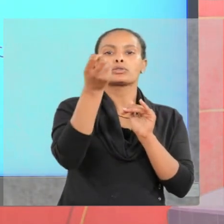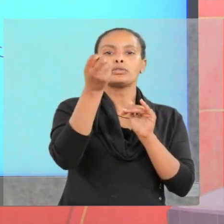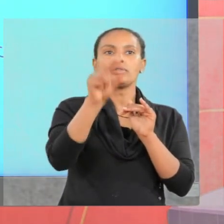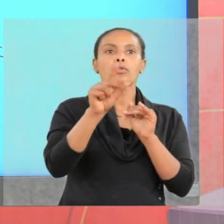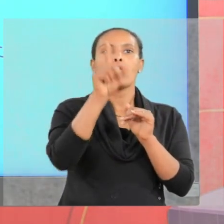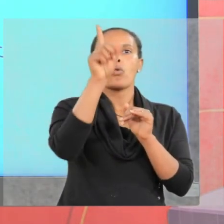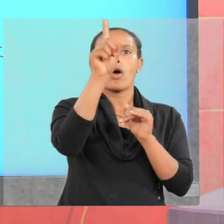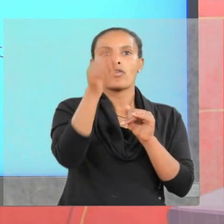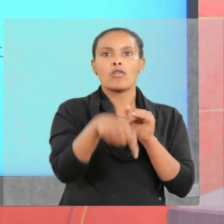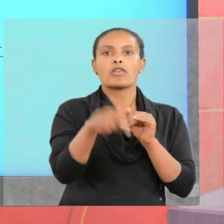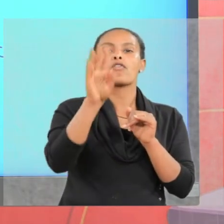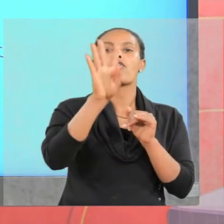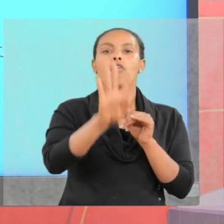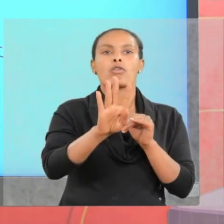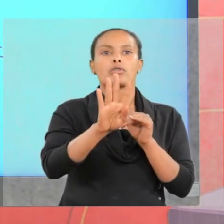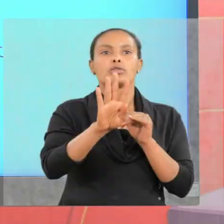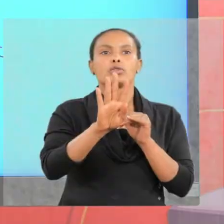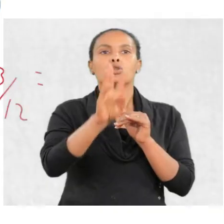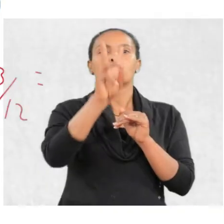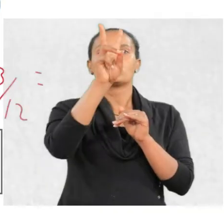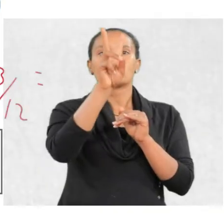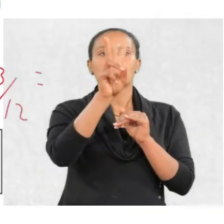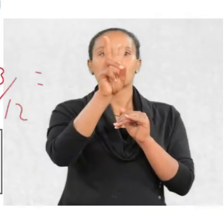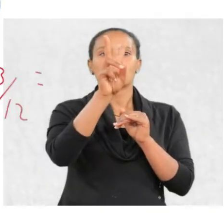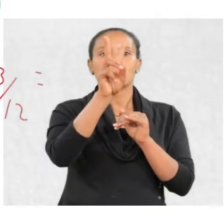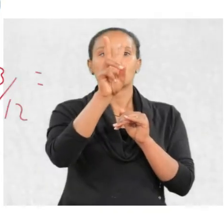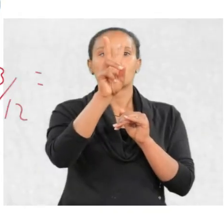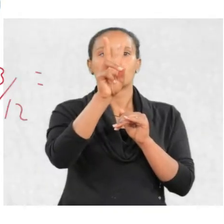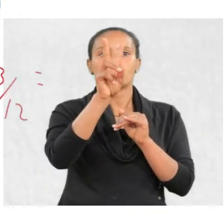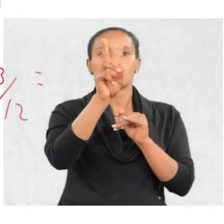is 1 over 4, 2 over 1 over